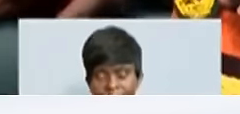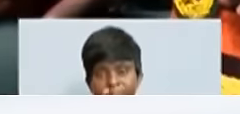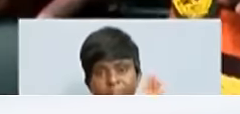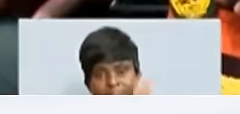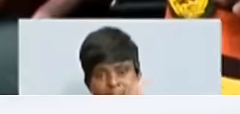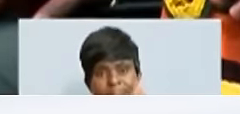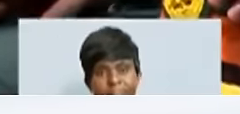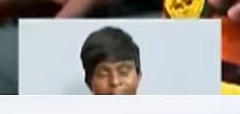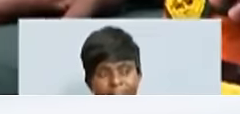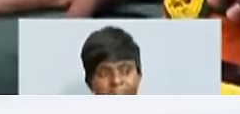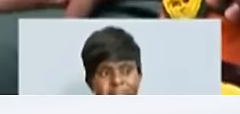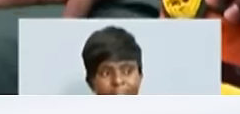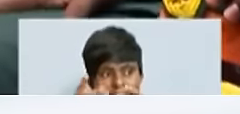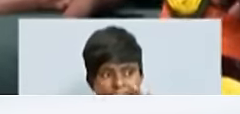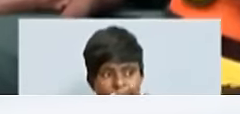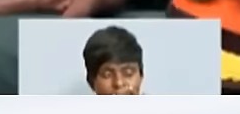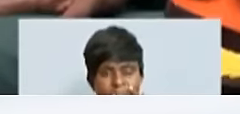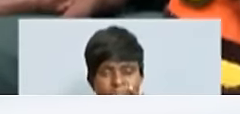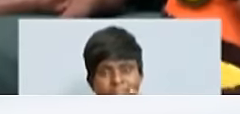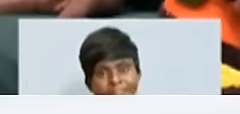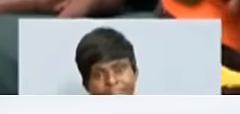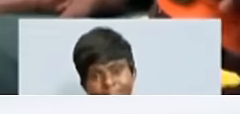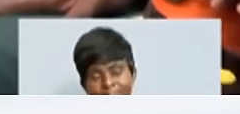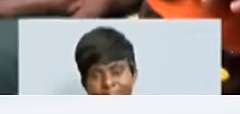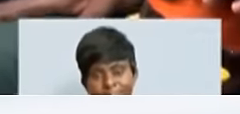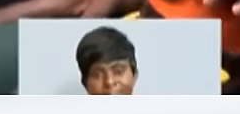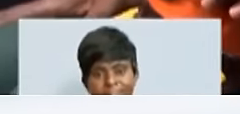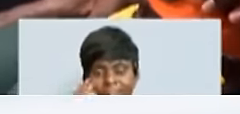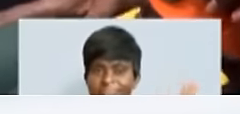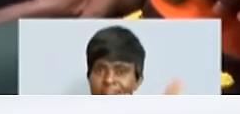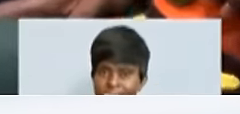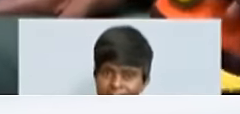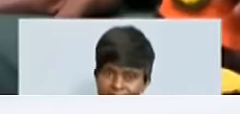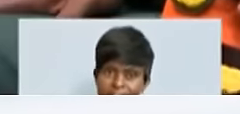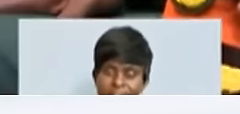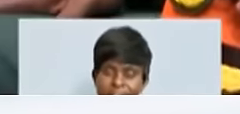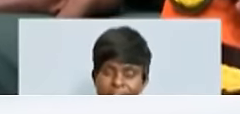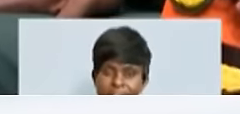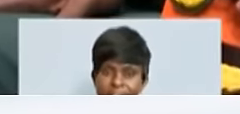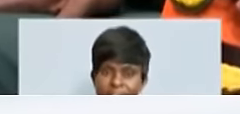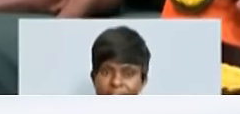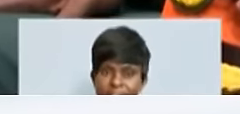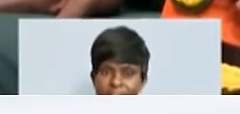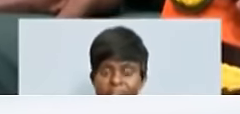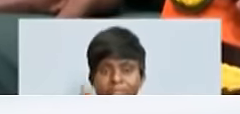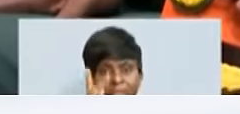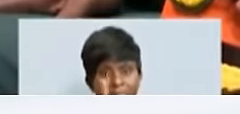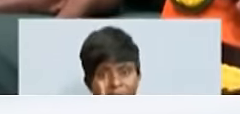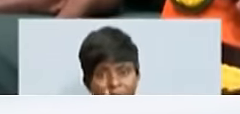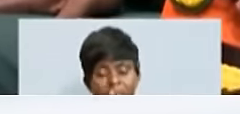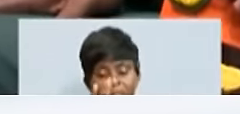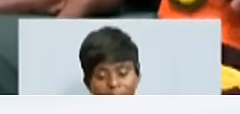vices by giving them alternative options, beekeeping,